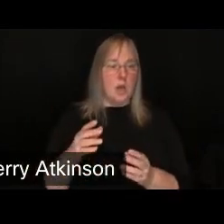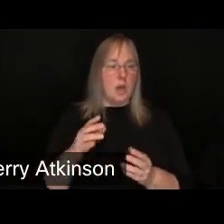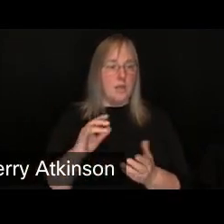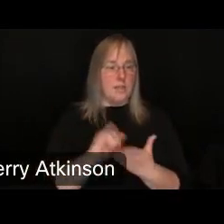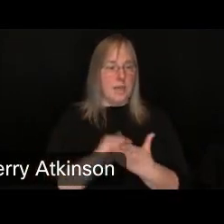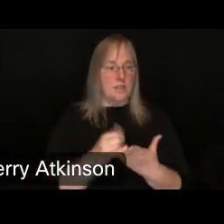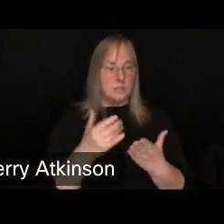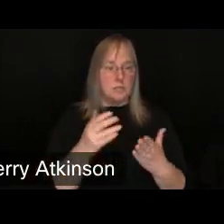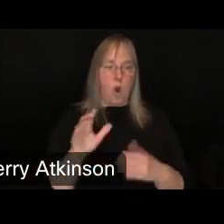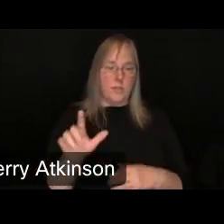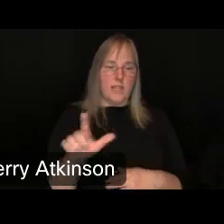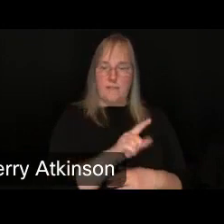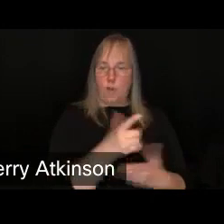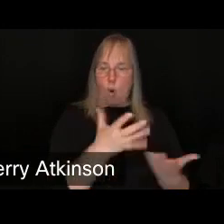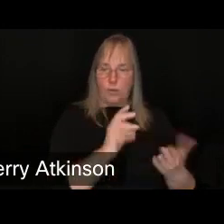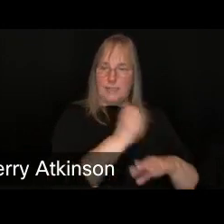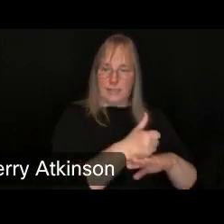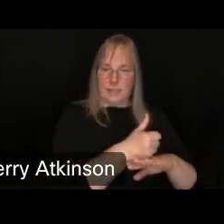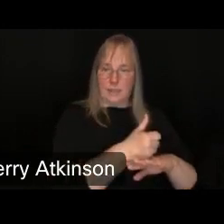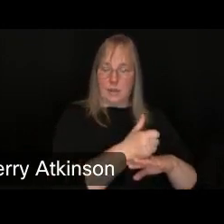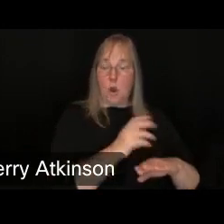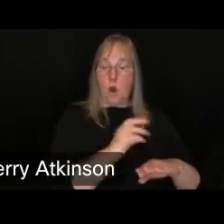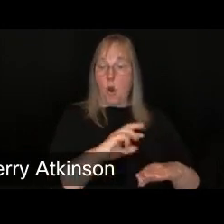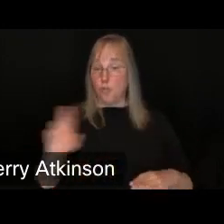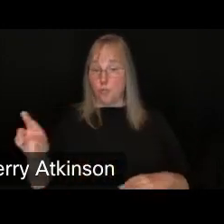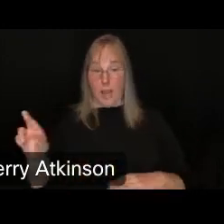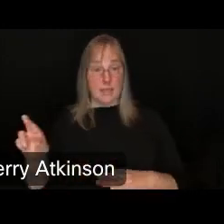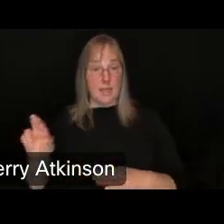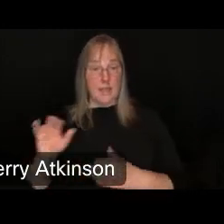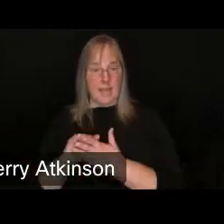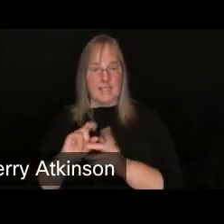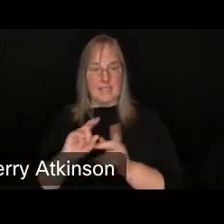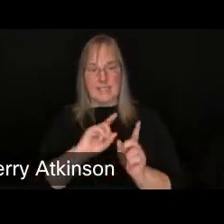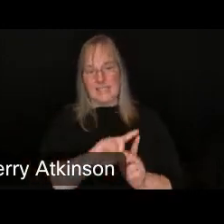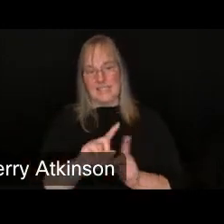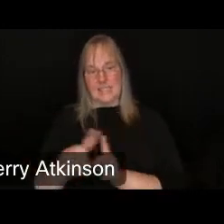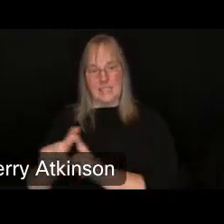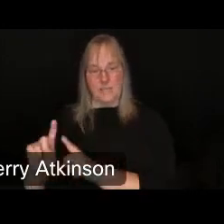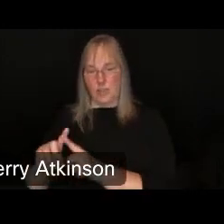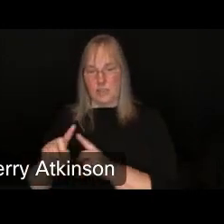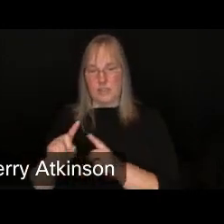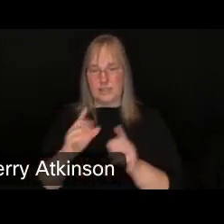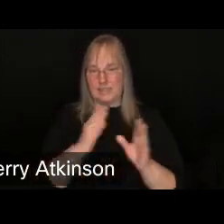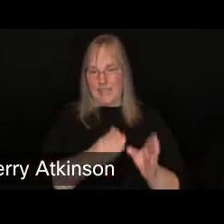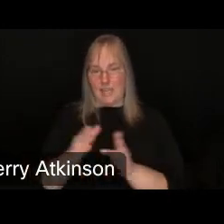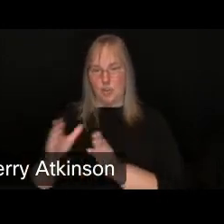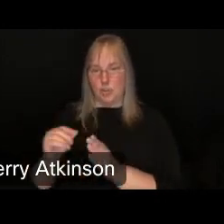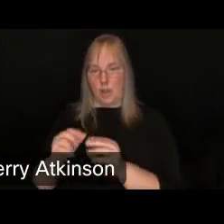there, what to the right is just in different stage of development.